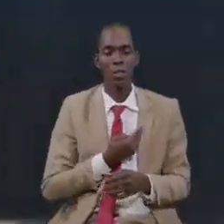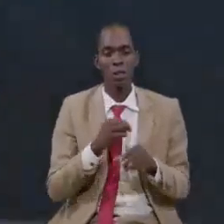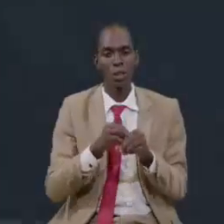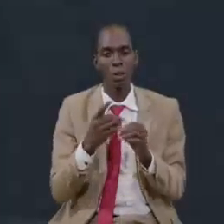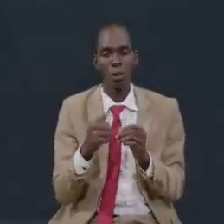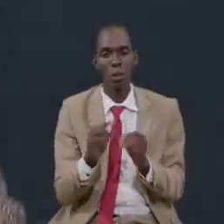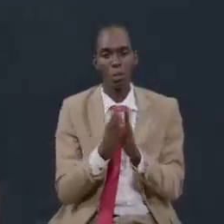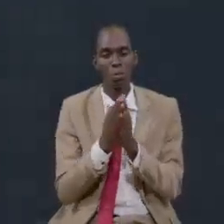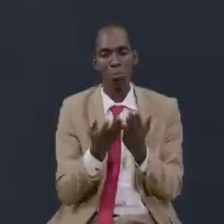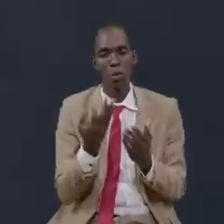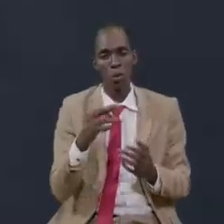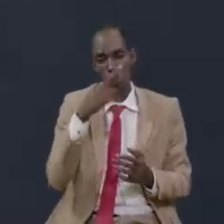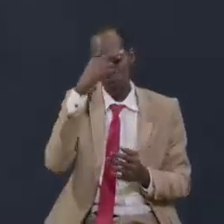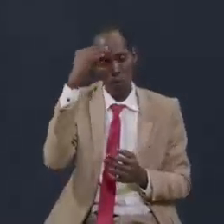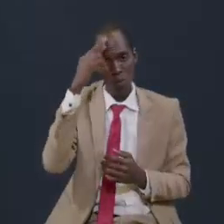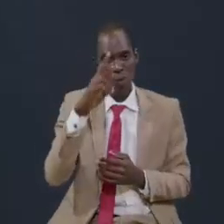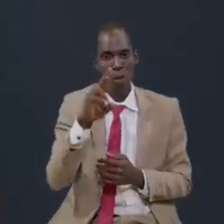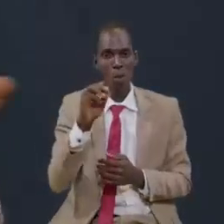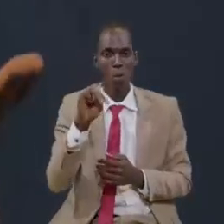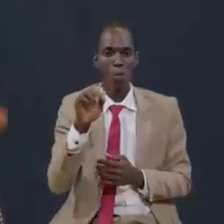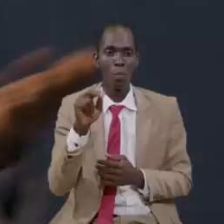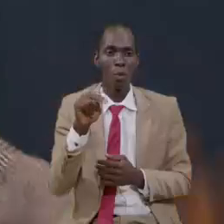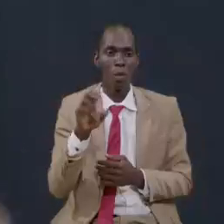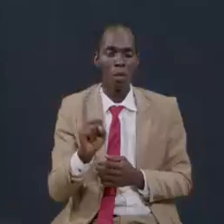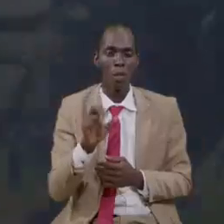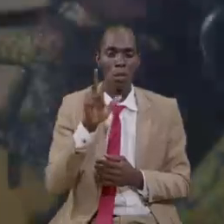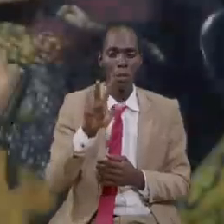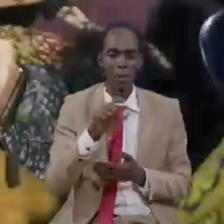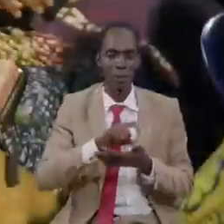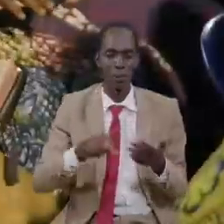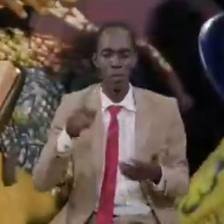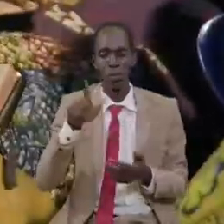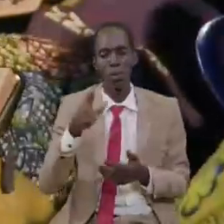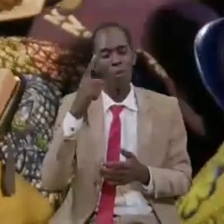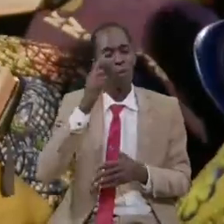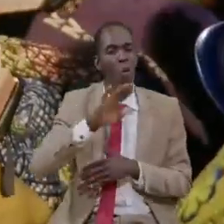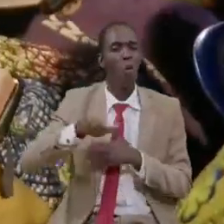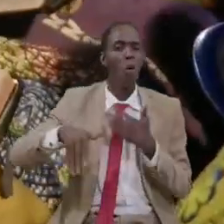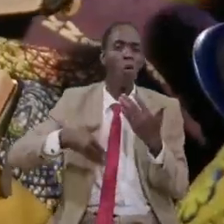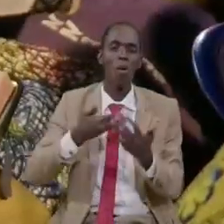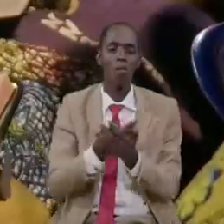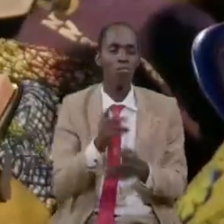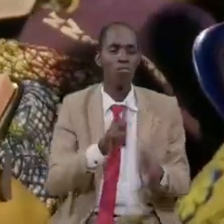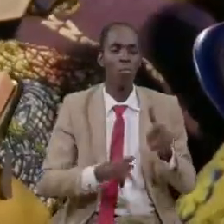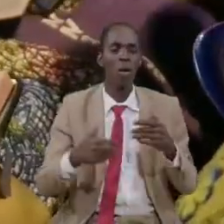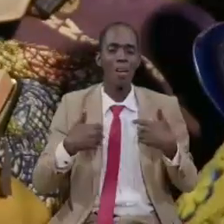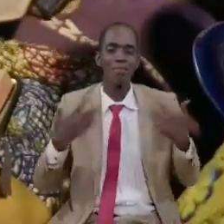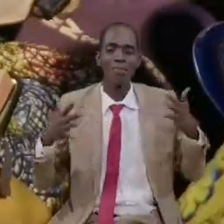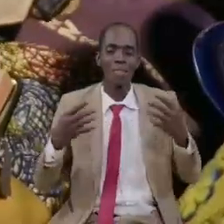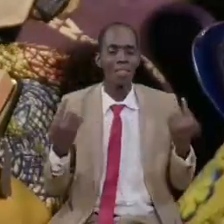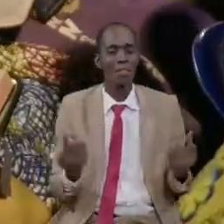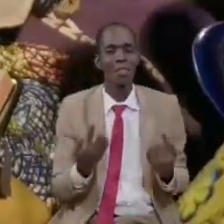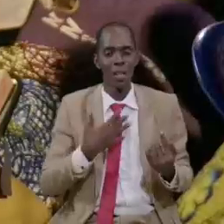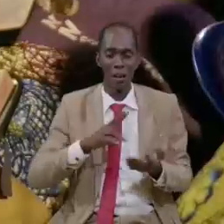verse 23. Romans chapter 3 verse 23. For all have sinned and come short of the